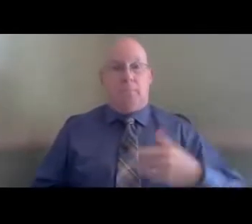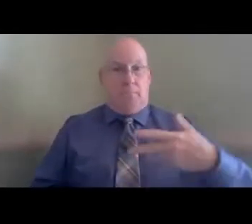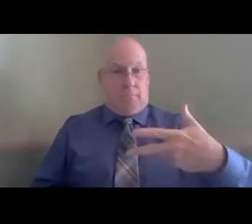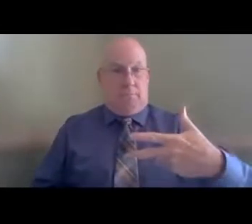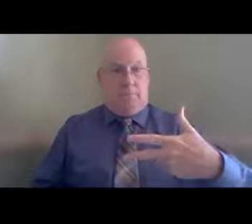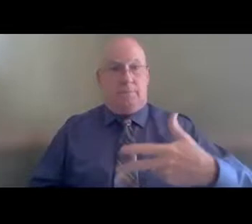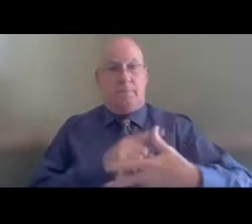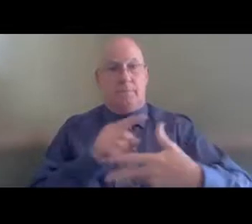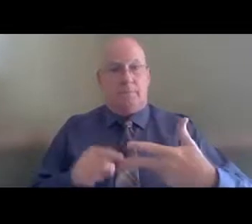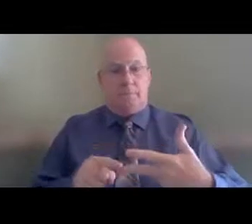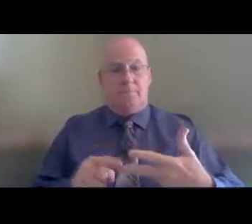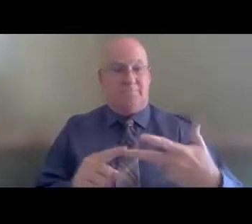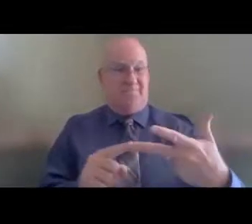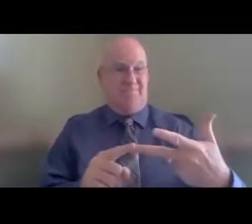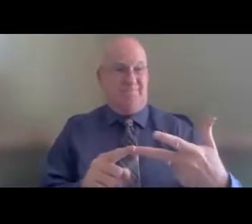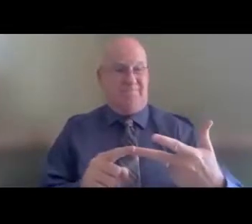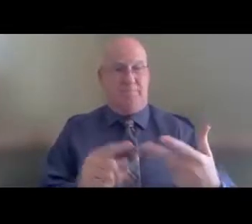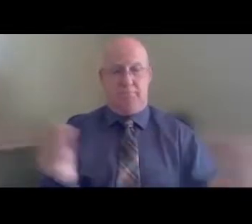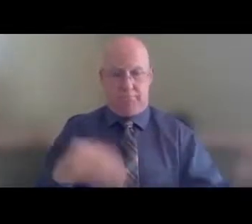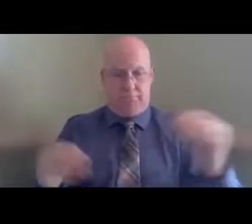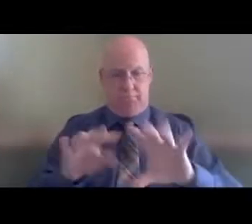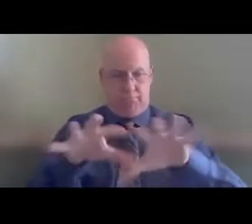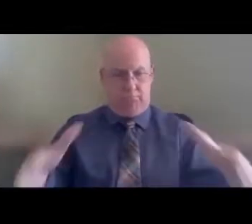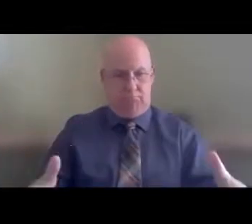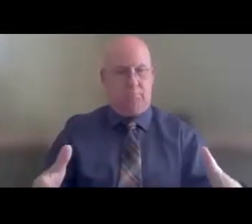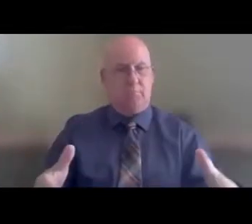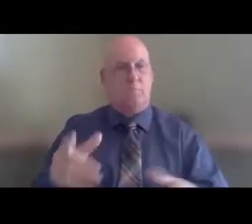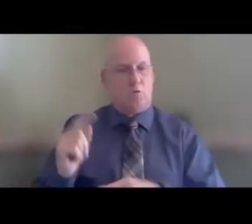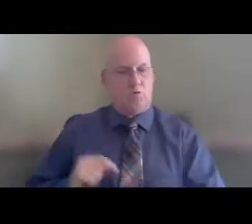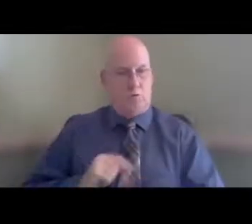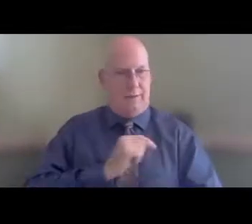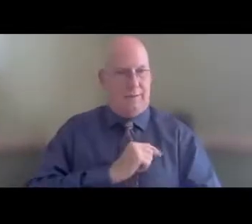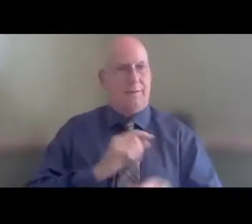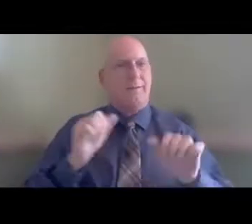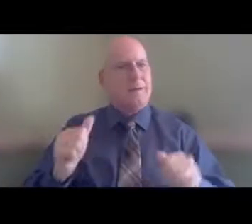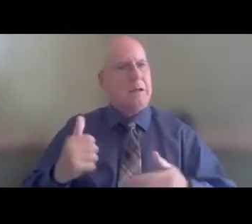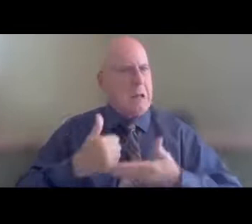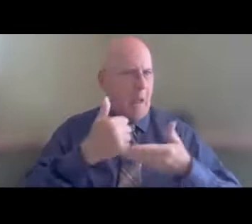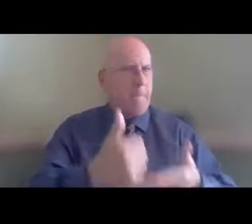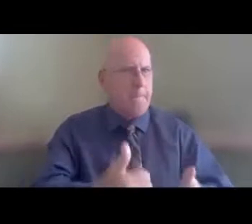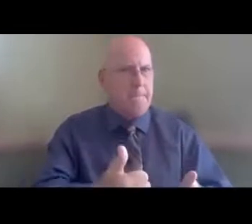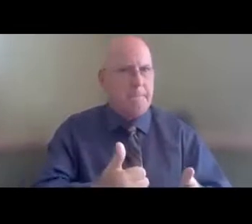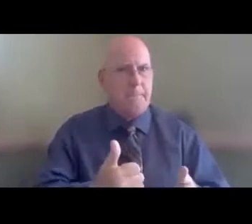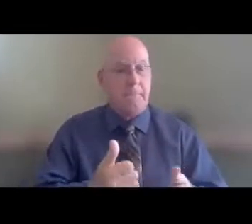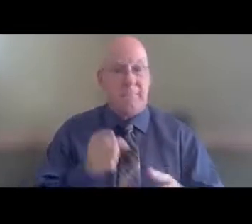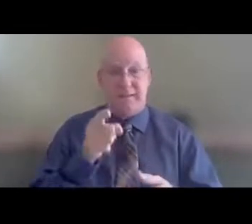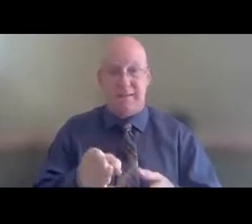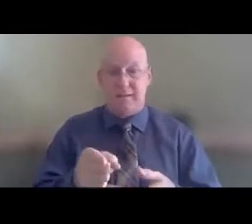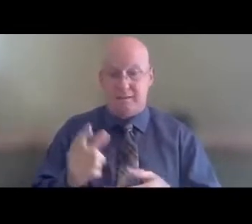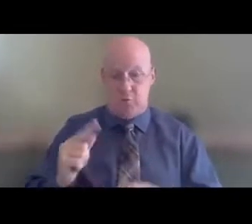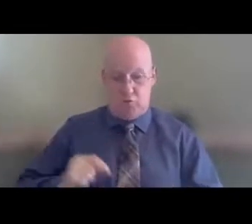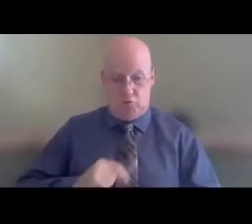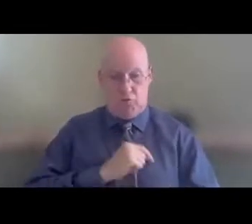quick, pooled trusts. Pooled trusts, like I mentioned before, can be helpful because these trusts